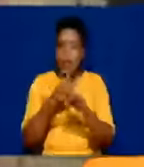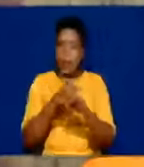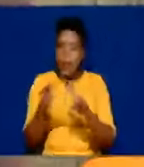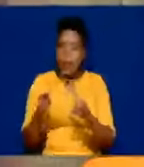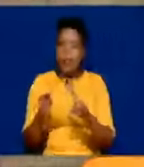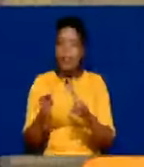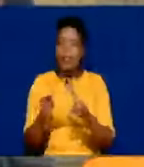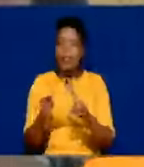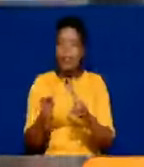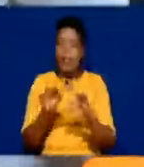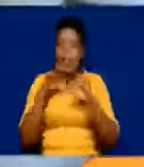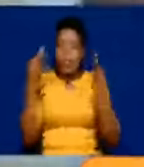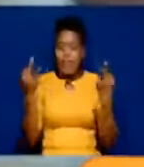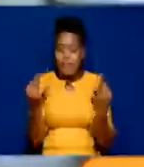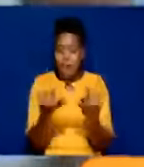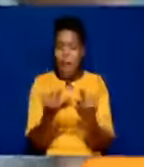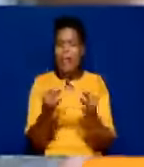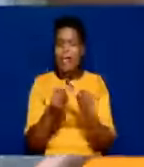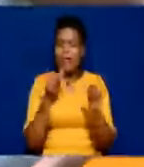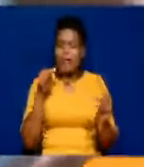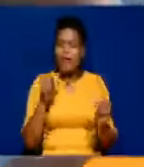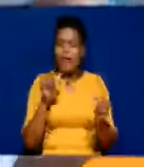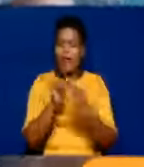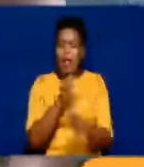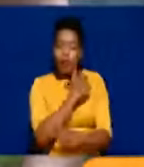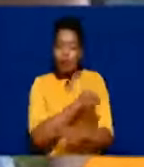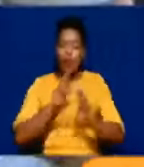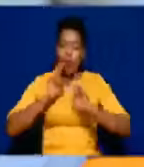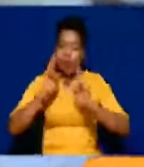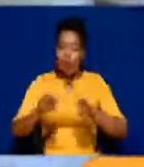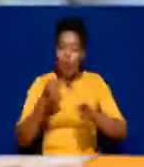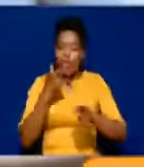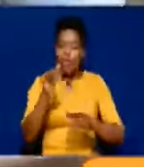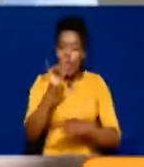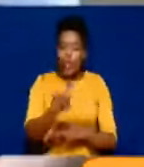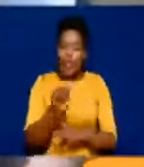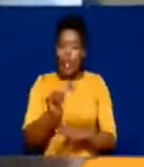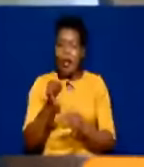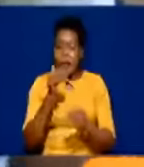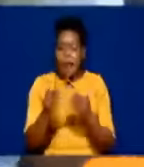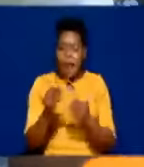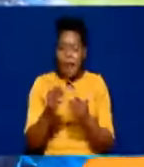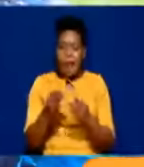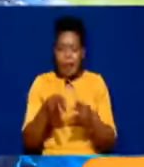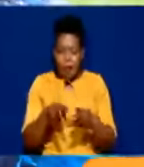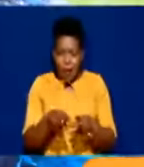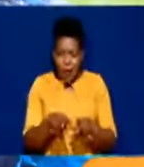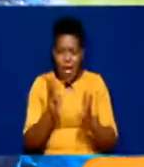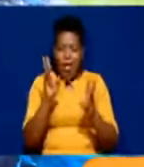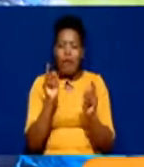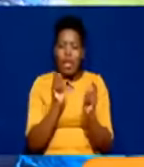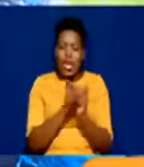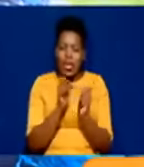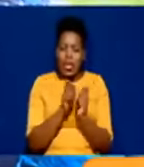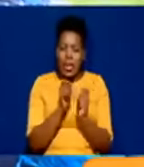Gervais Hakizimana's family rejected the autopsy report, stating that the nature and degree of the